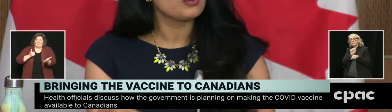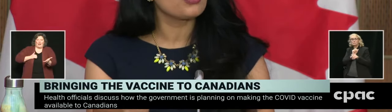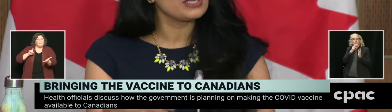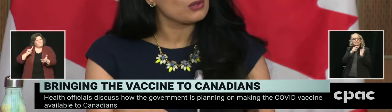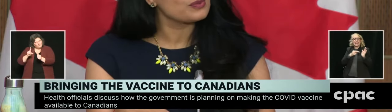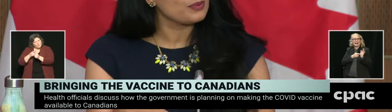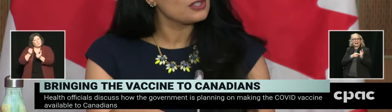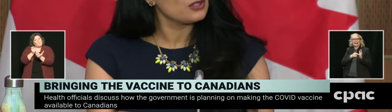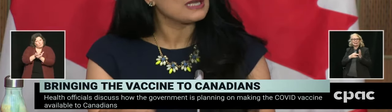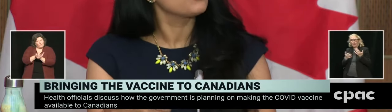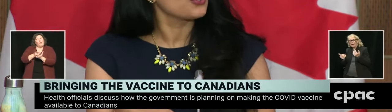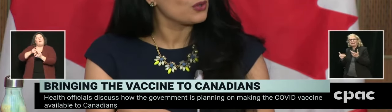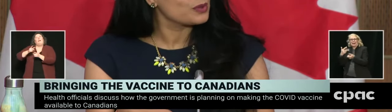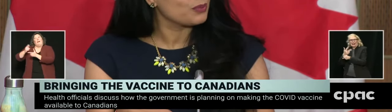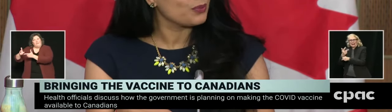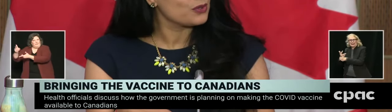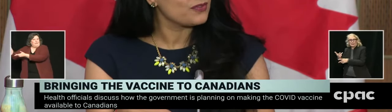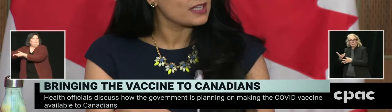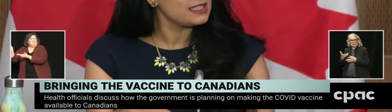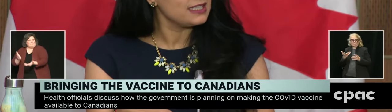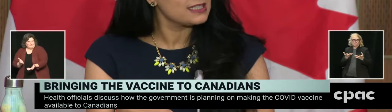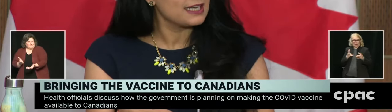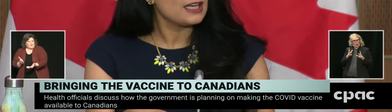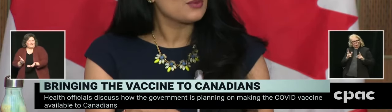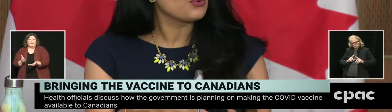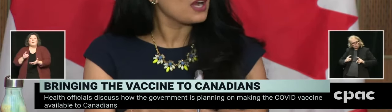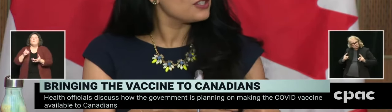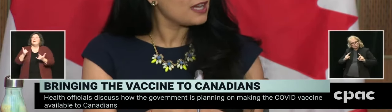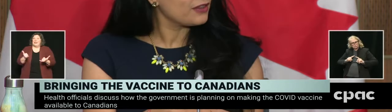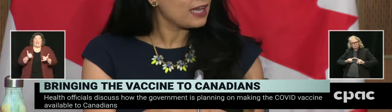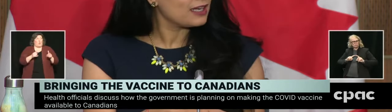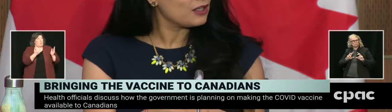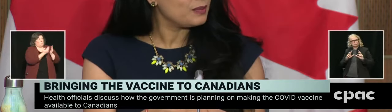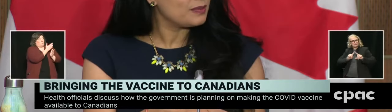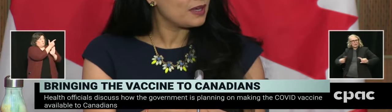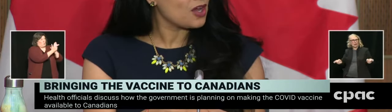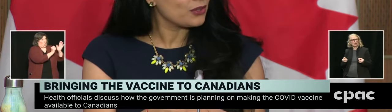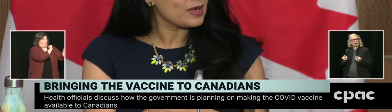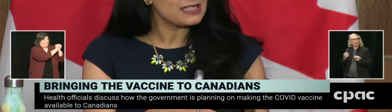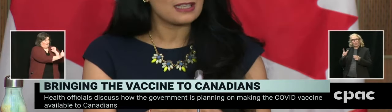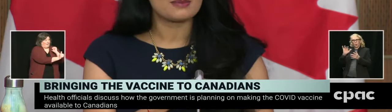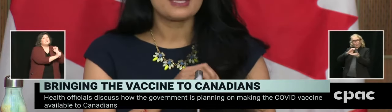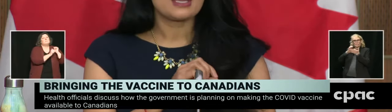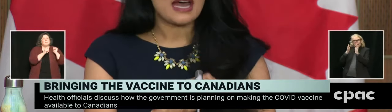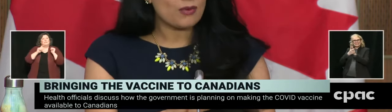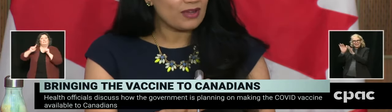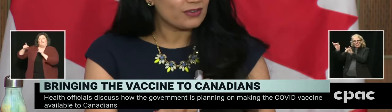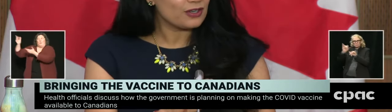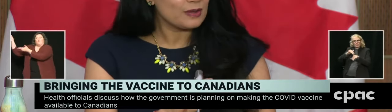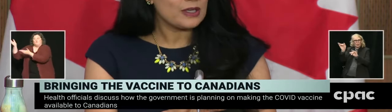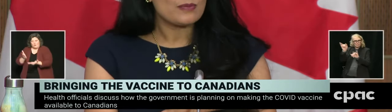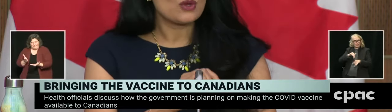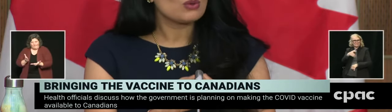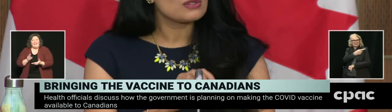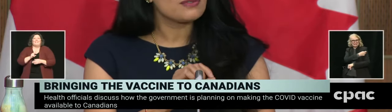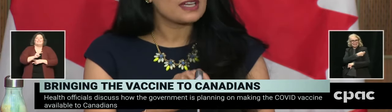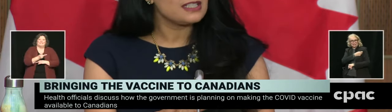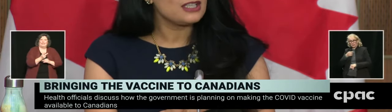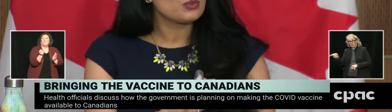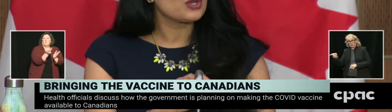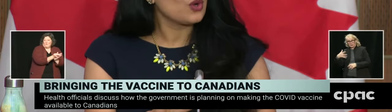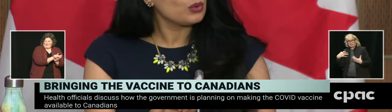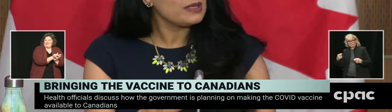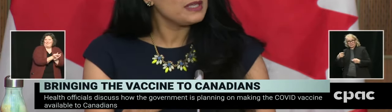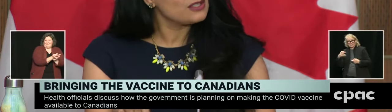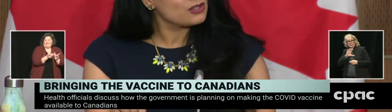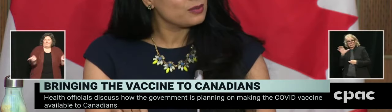companies to import those vaccines prior to Health Canada authorizing them. However, those